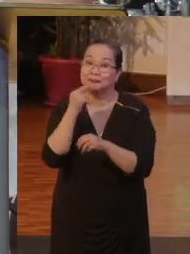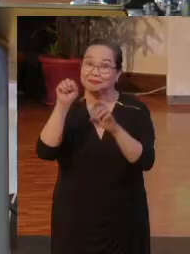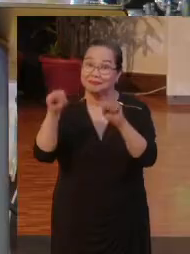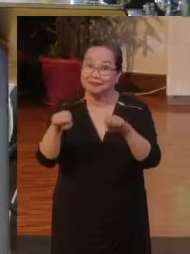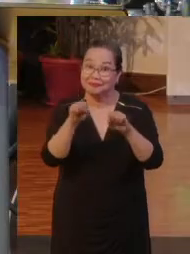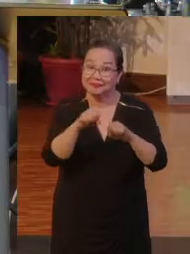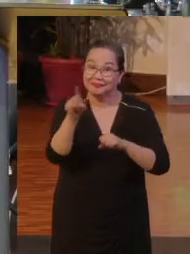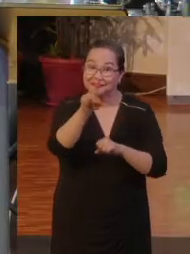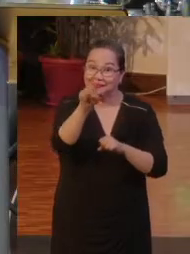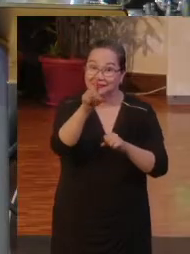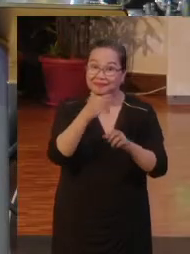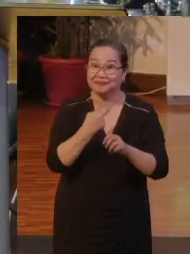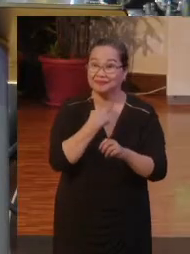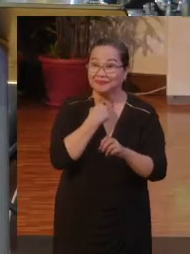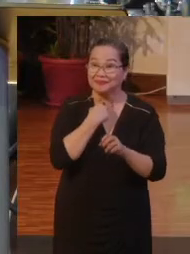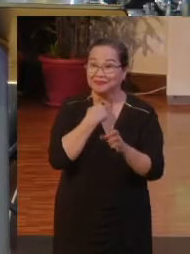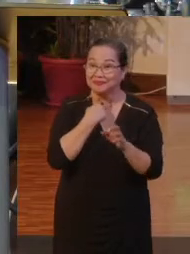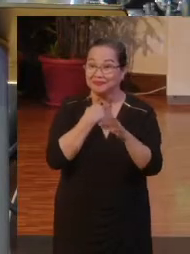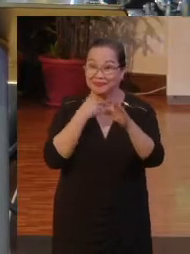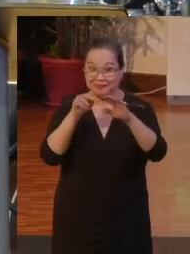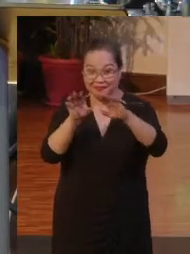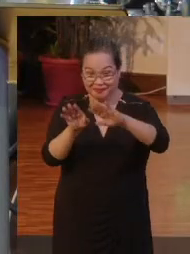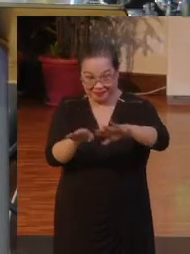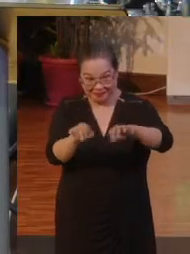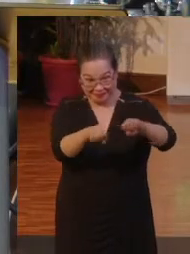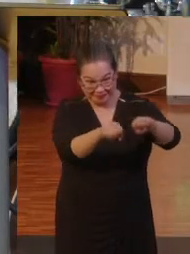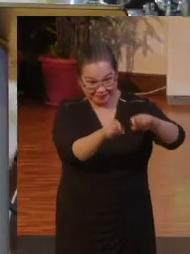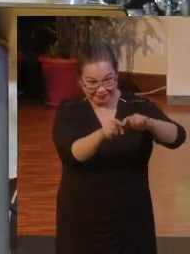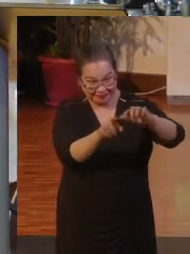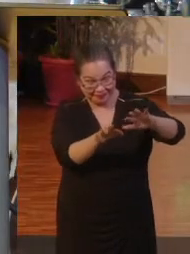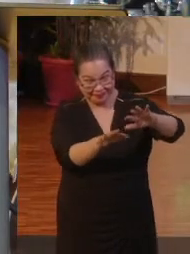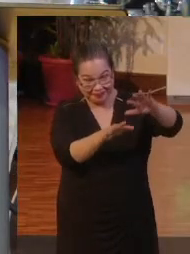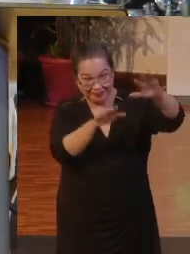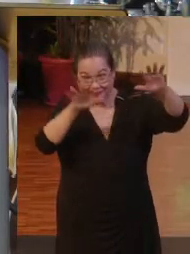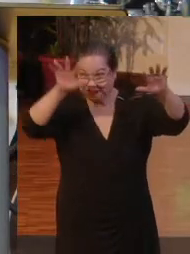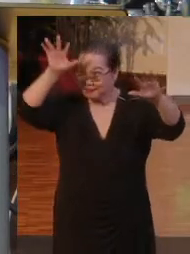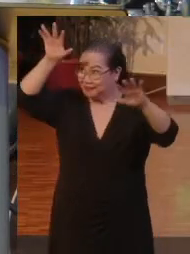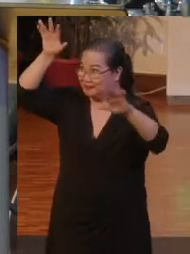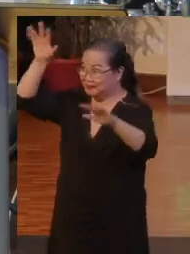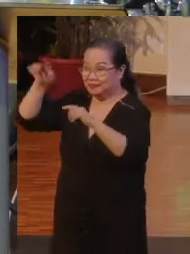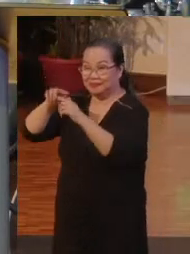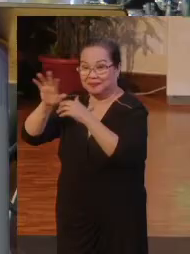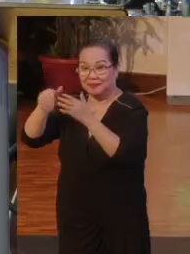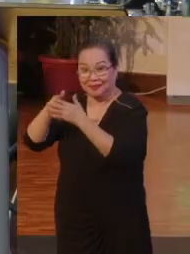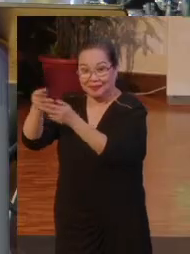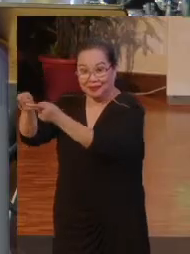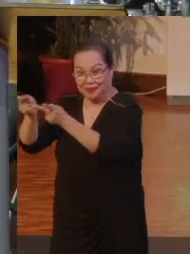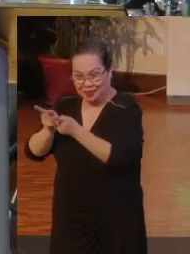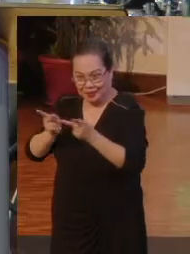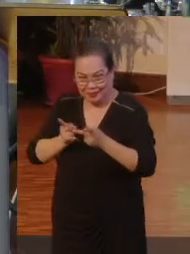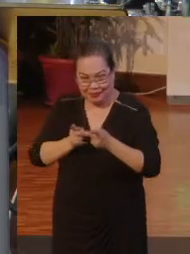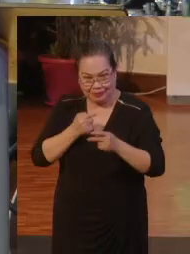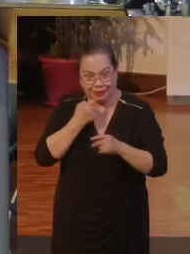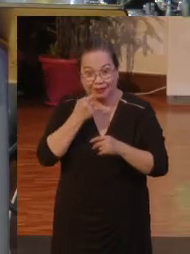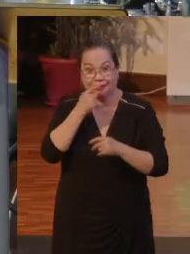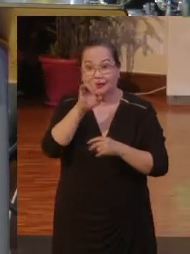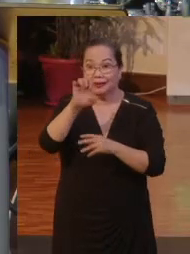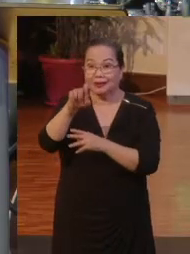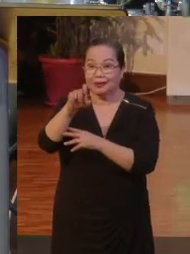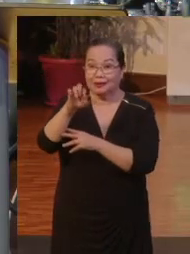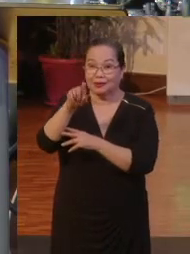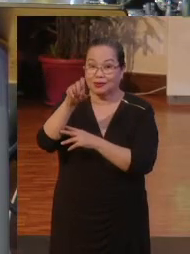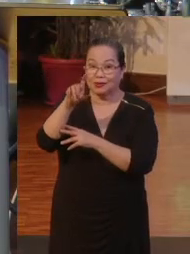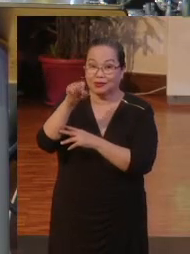ay naipit between the sea and Pi-Hahiroth and Migdol. No? Nasa Exodus